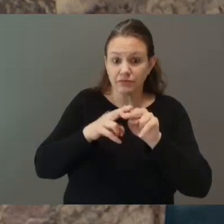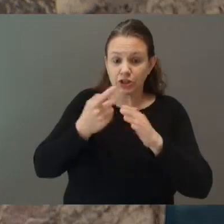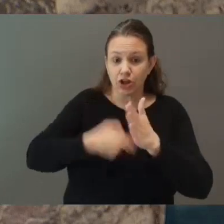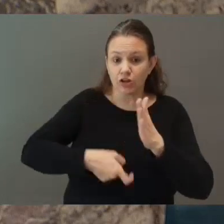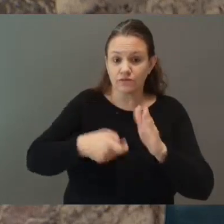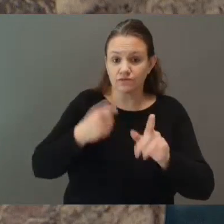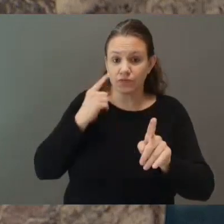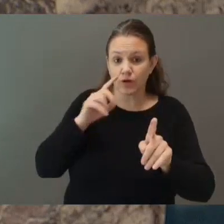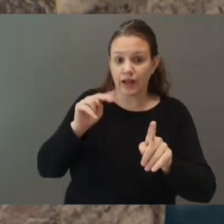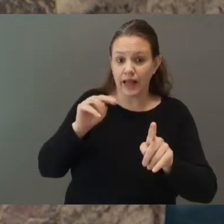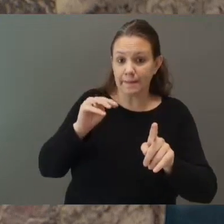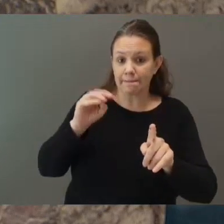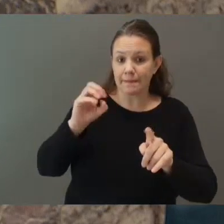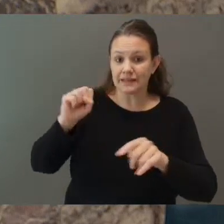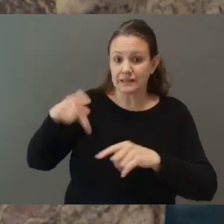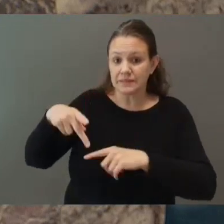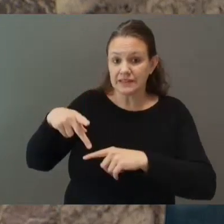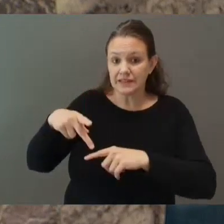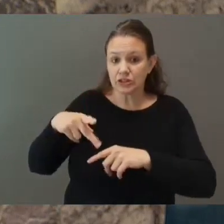tolls on bridges.